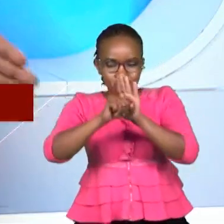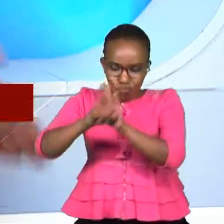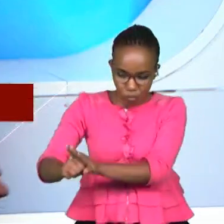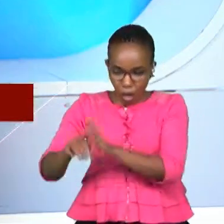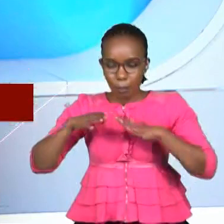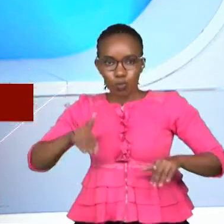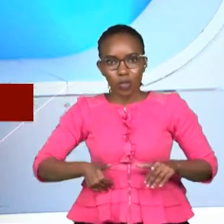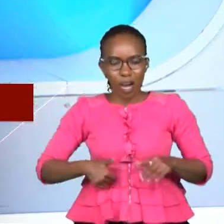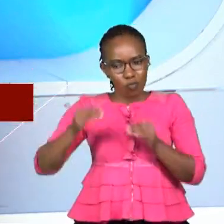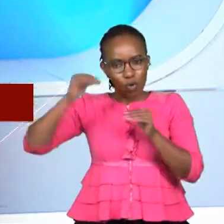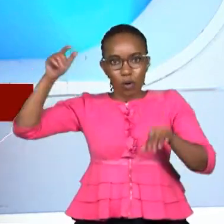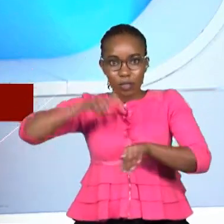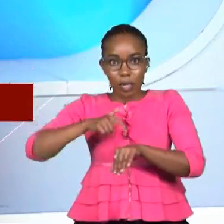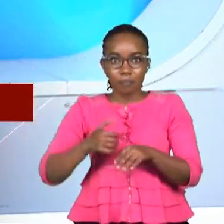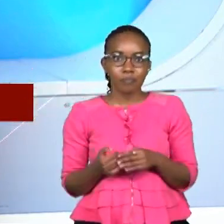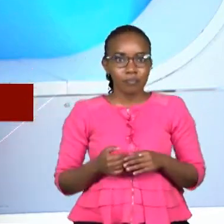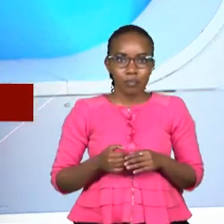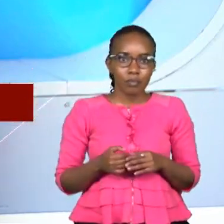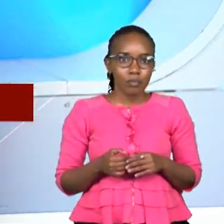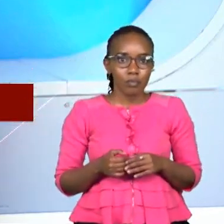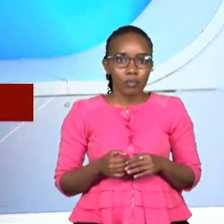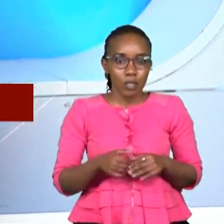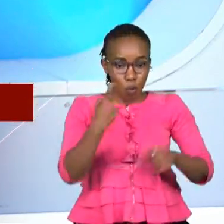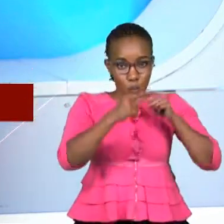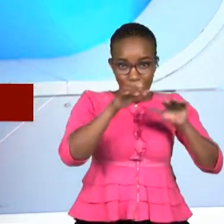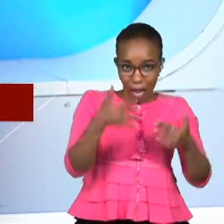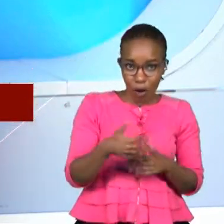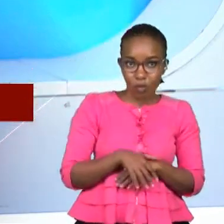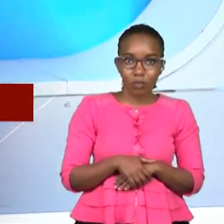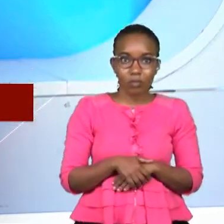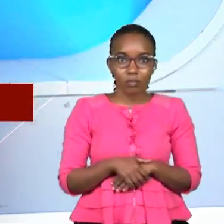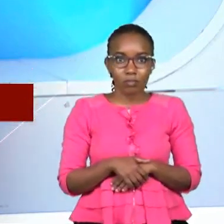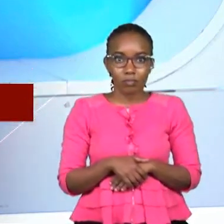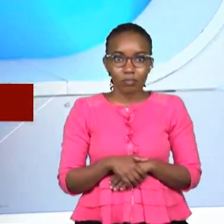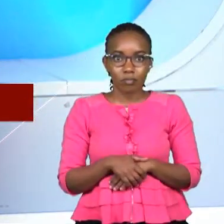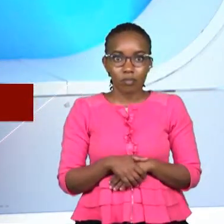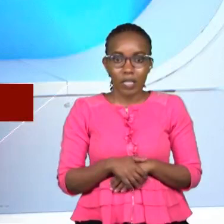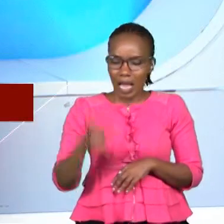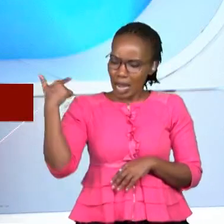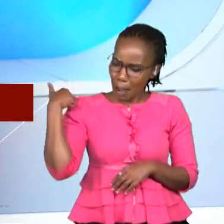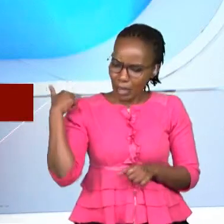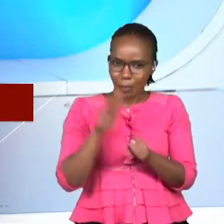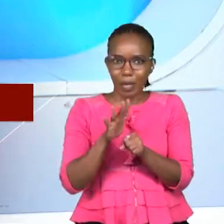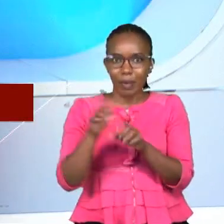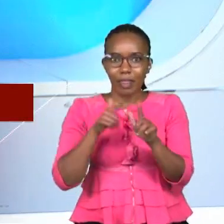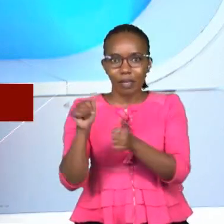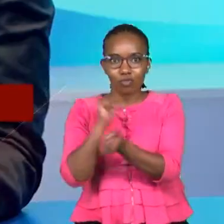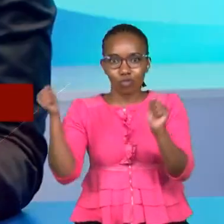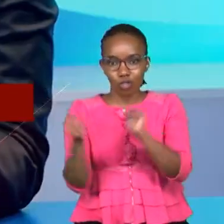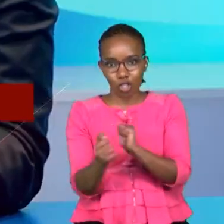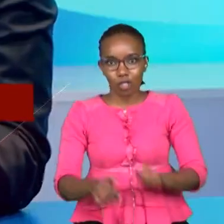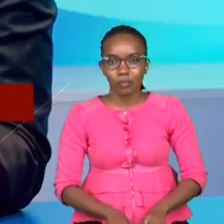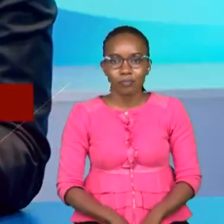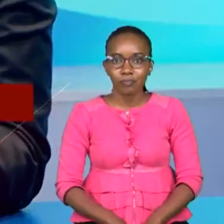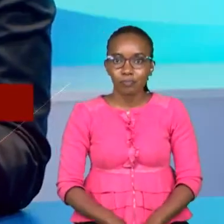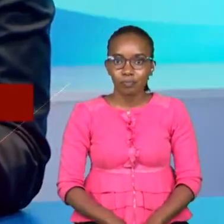people for a long time. Mm. And to beat it, you have to get into it, infest it, get in by your numbers, then change it from within.